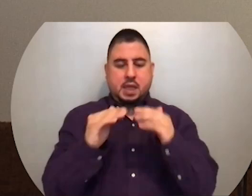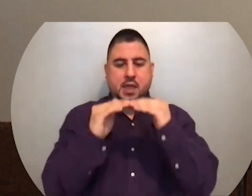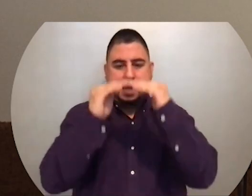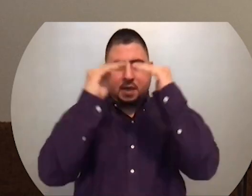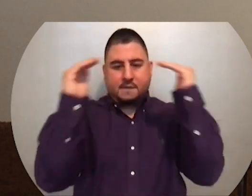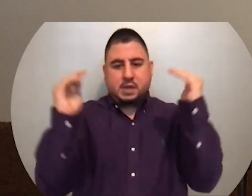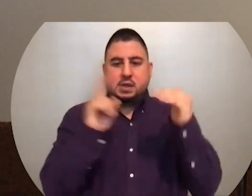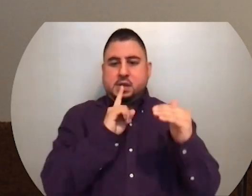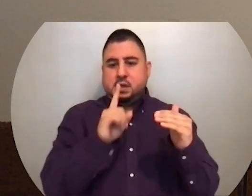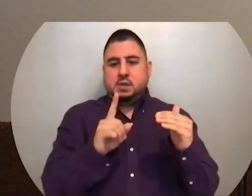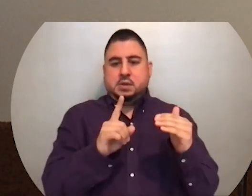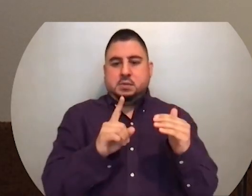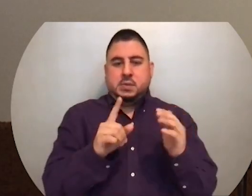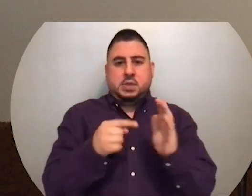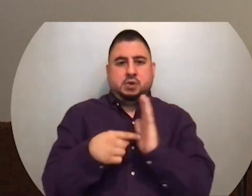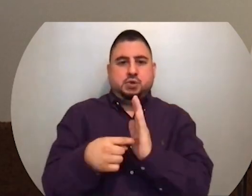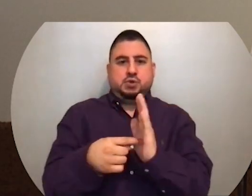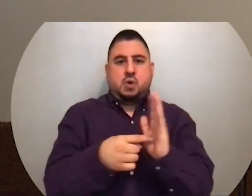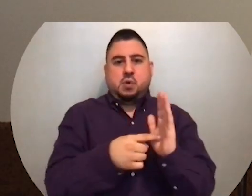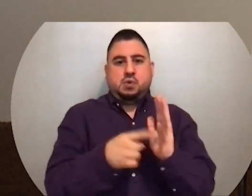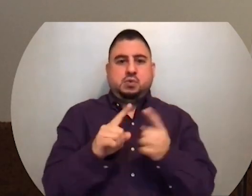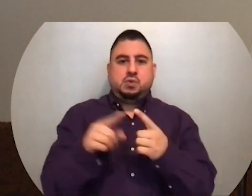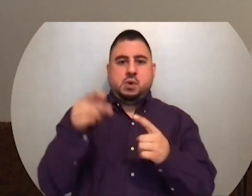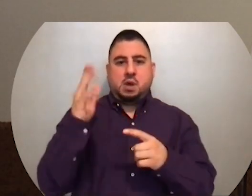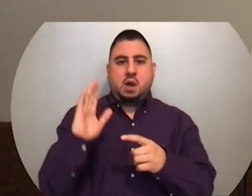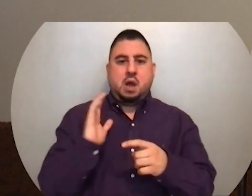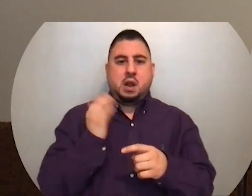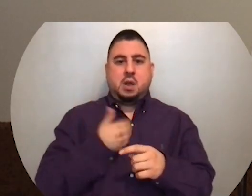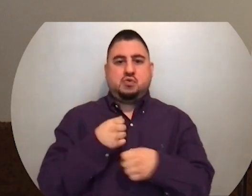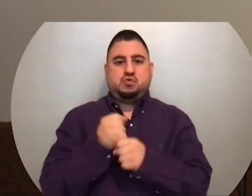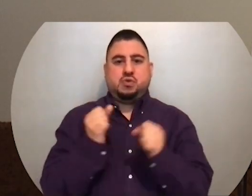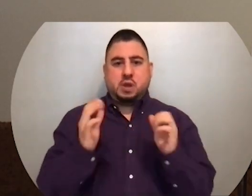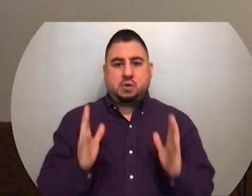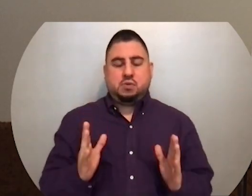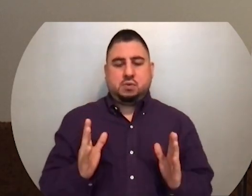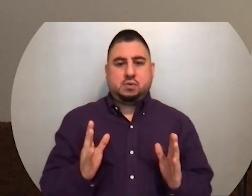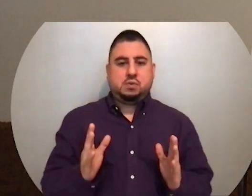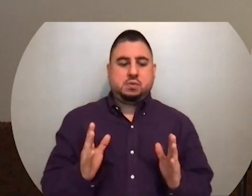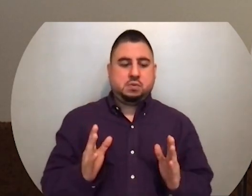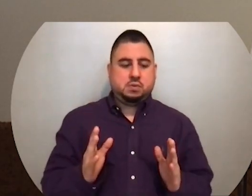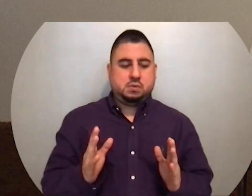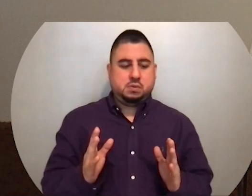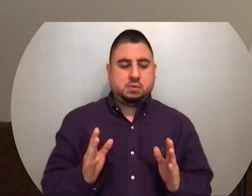Heaven is being enfolded into God our Creator,